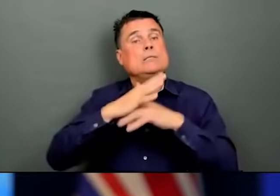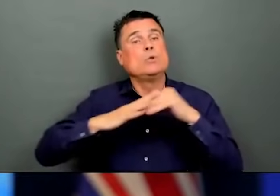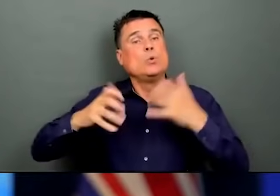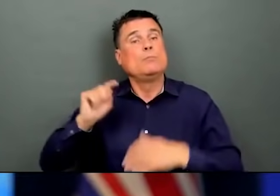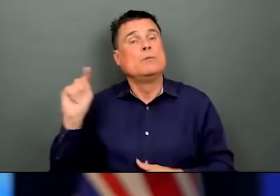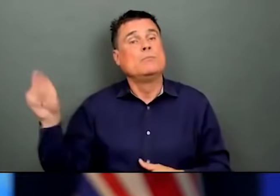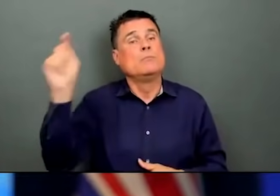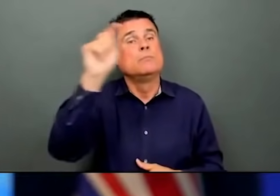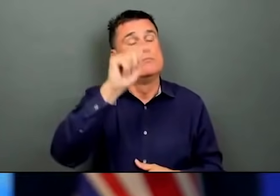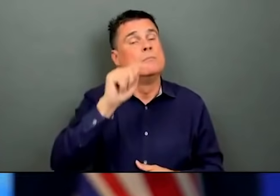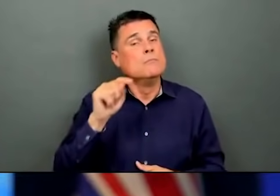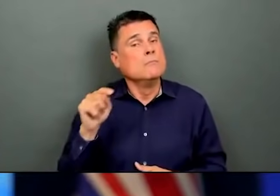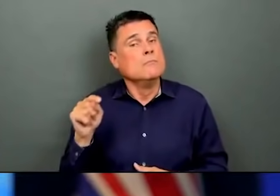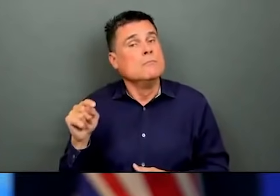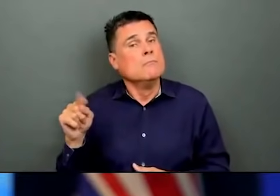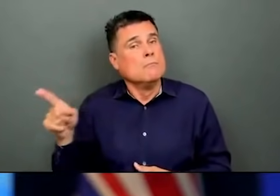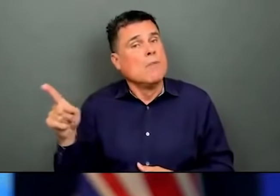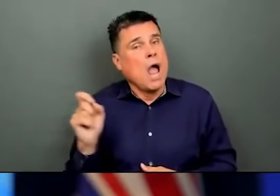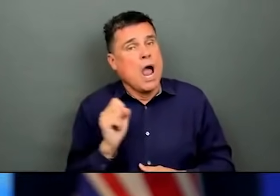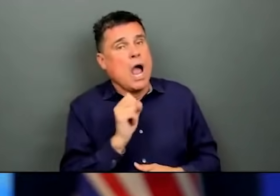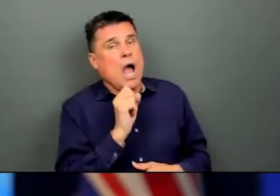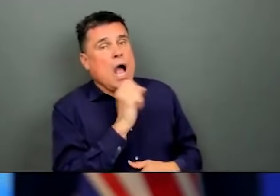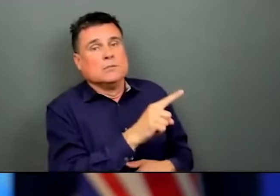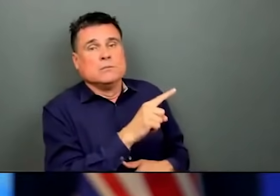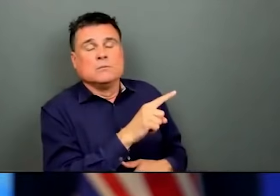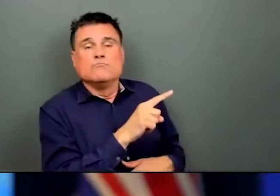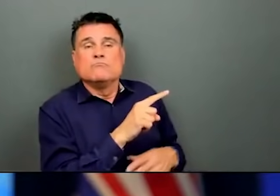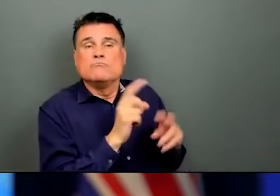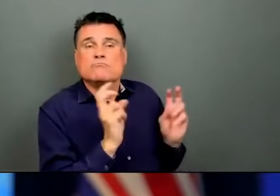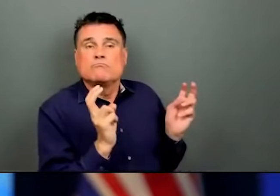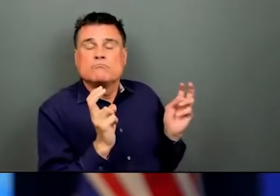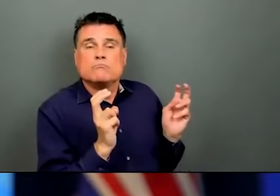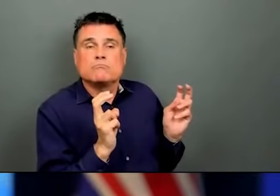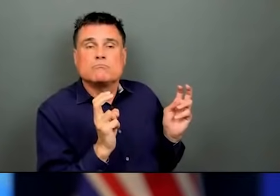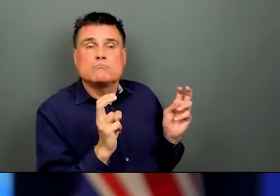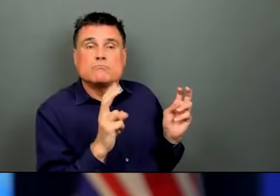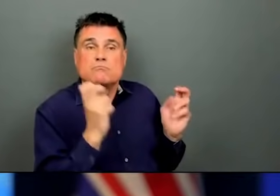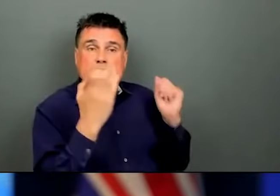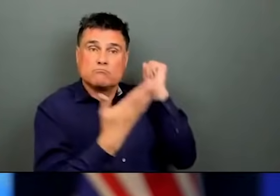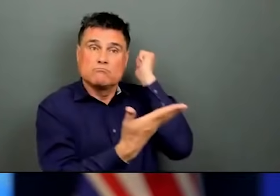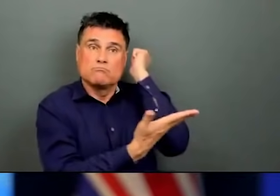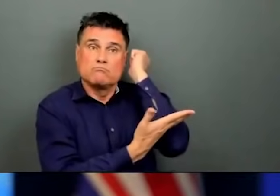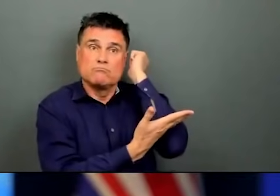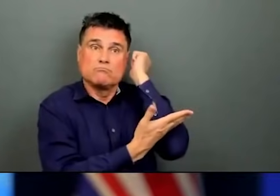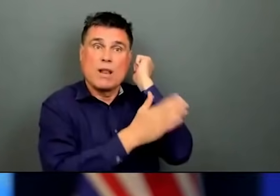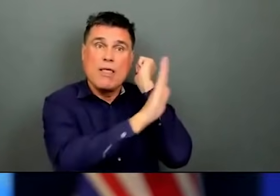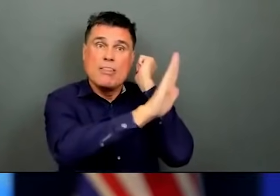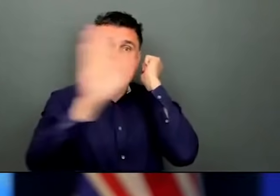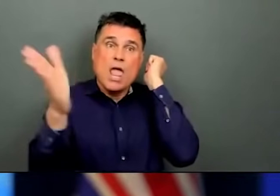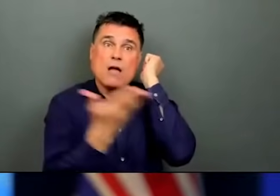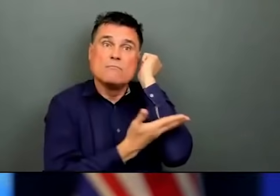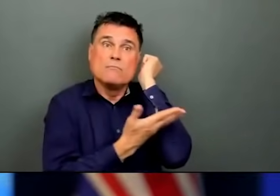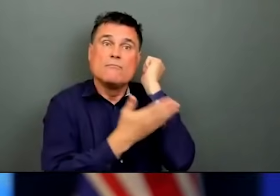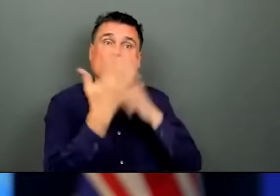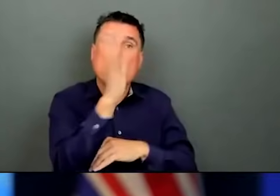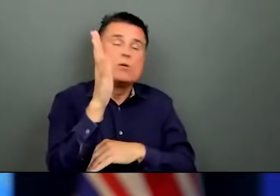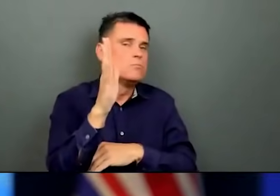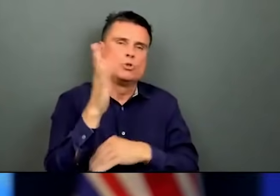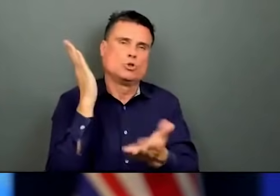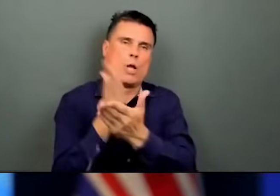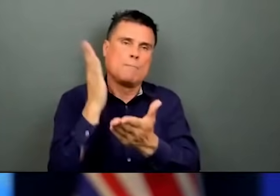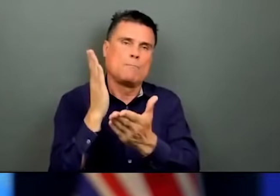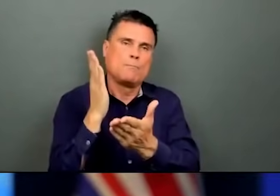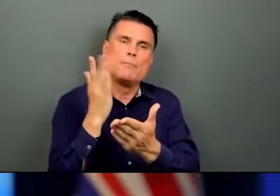swiftly recognize their right to determine the parameters of logging in their territories, or do they need to see these kind of mass arrests